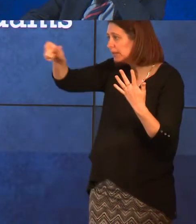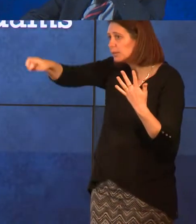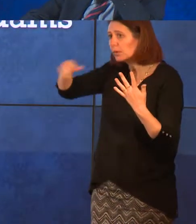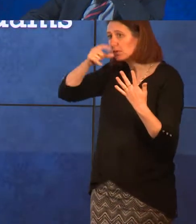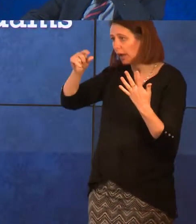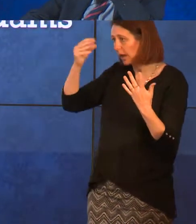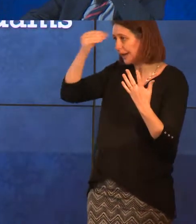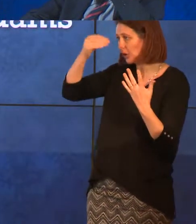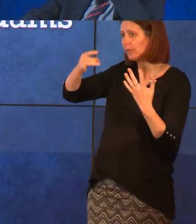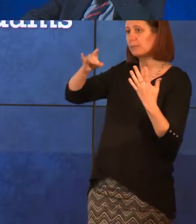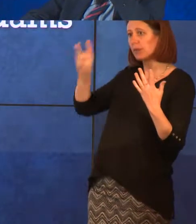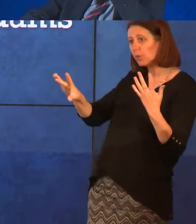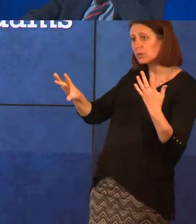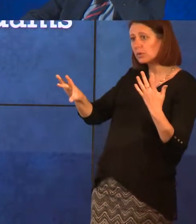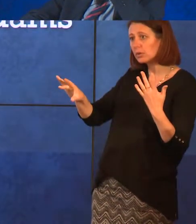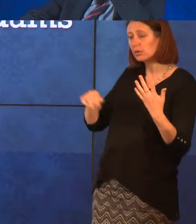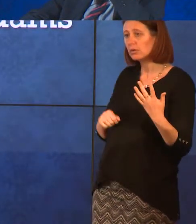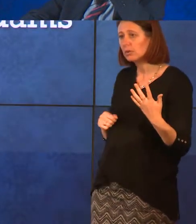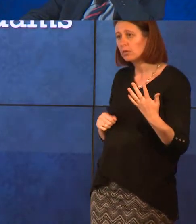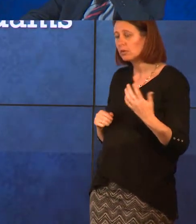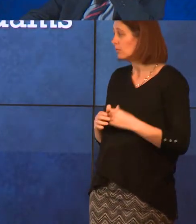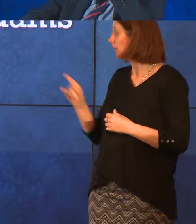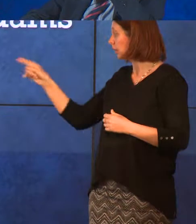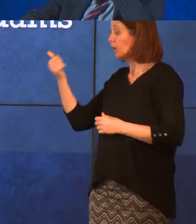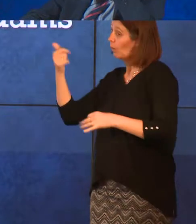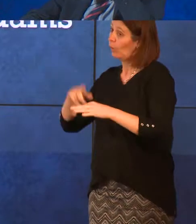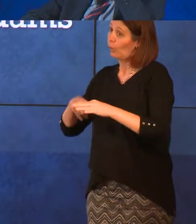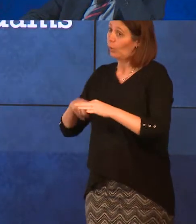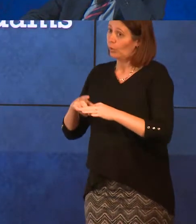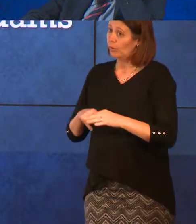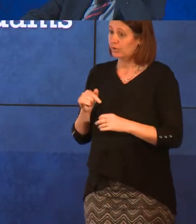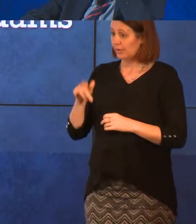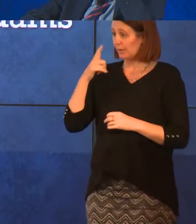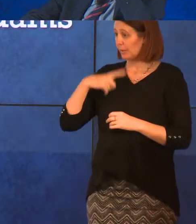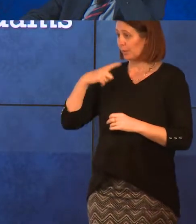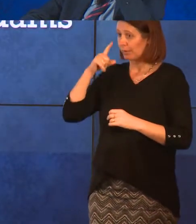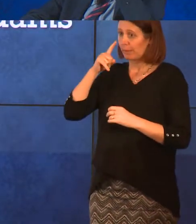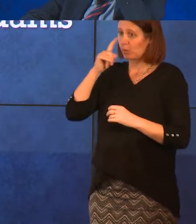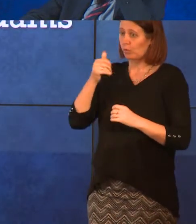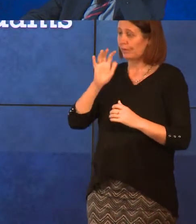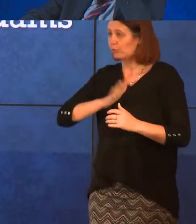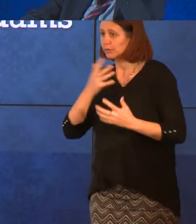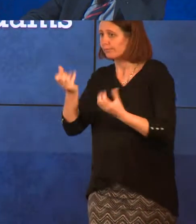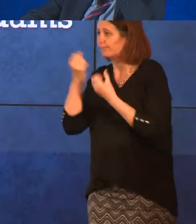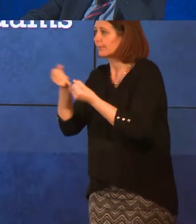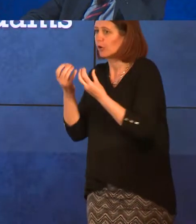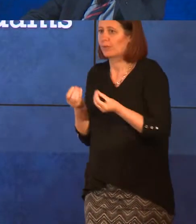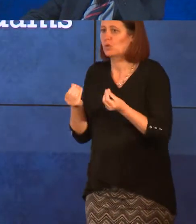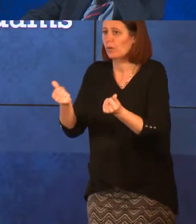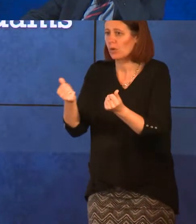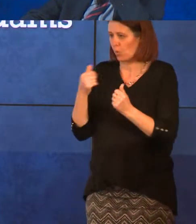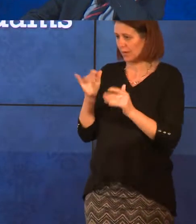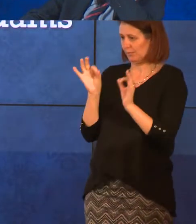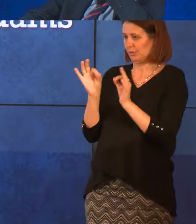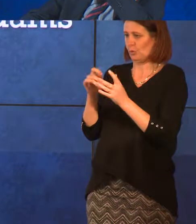can educate themselves on? Yeah, it's a good question. I suppose as everyone's limited by resources, so we're a specialist legal centre